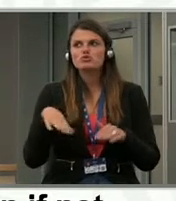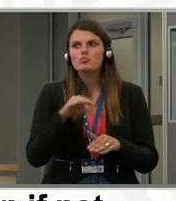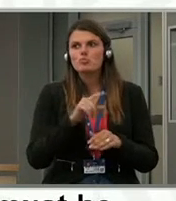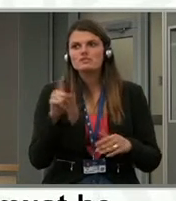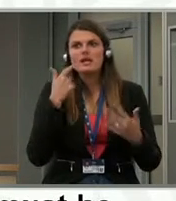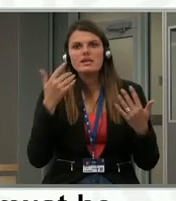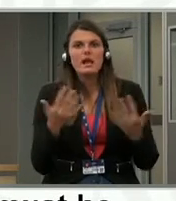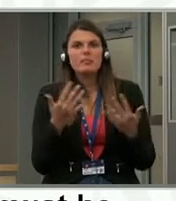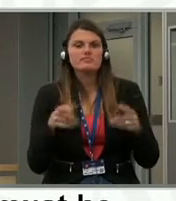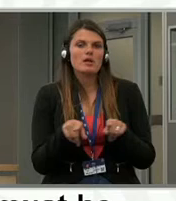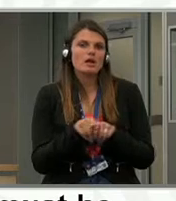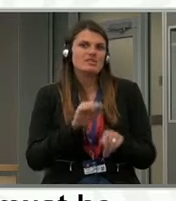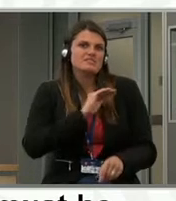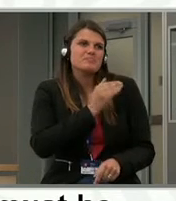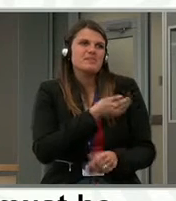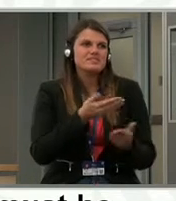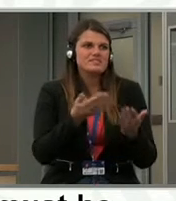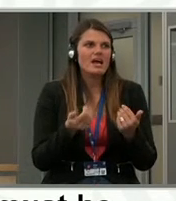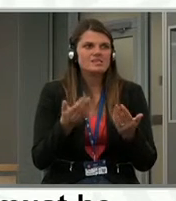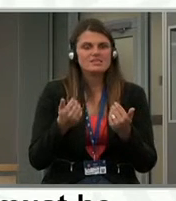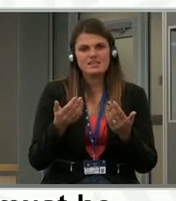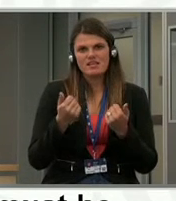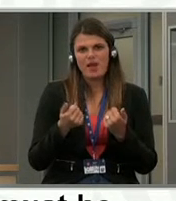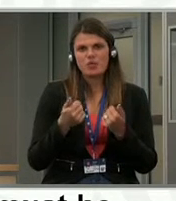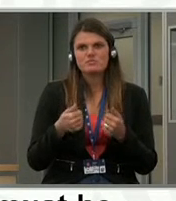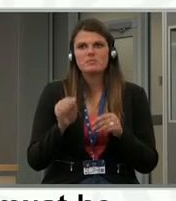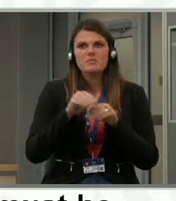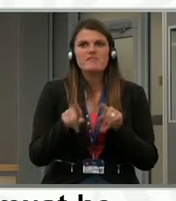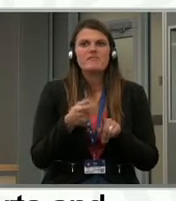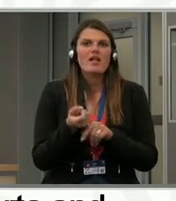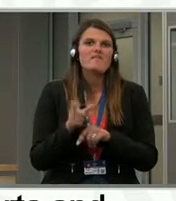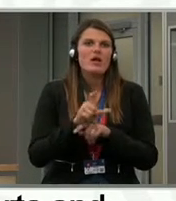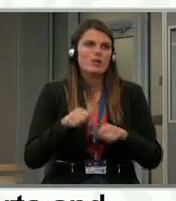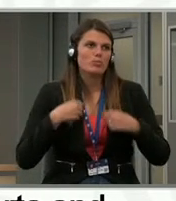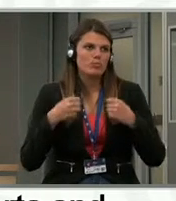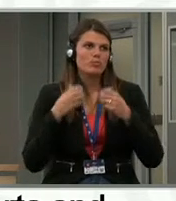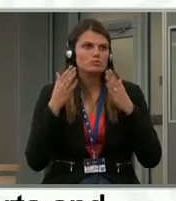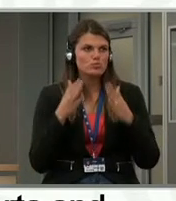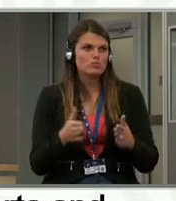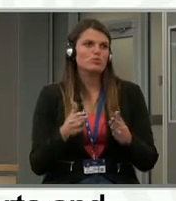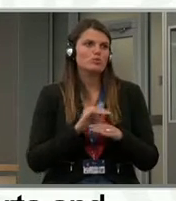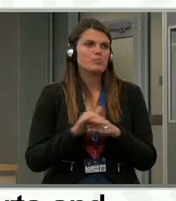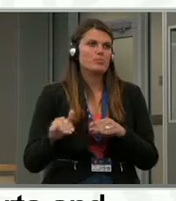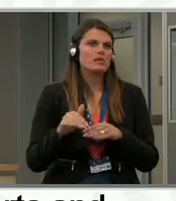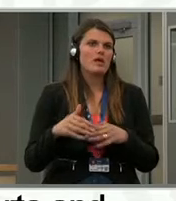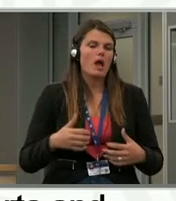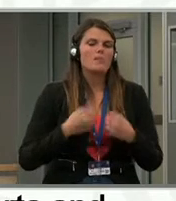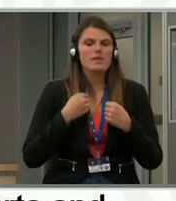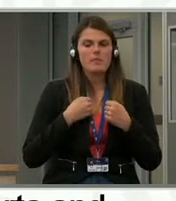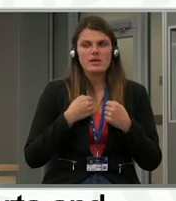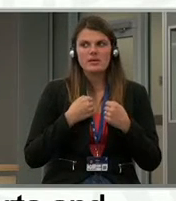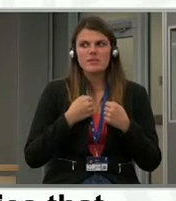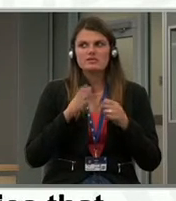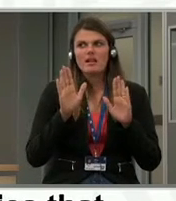to multiply our efforts and our commitment to look for smarter and innovative policies that can complement national and